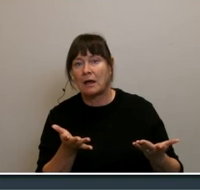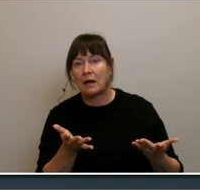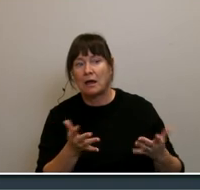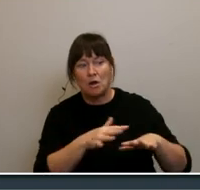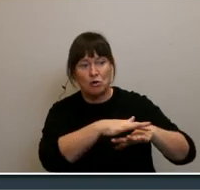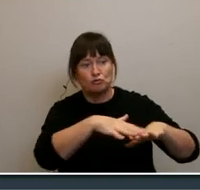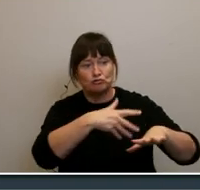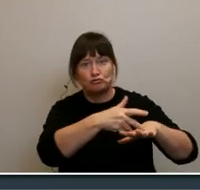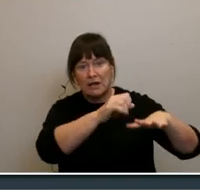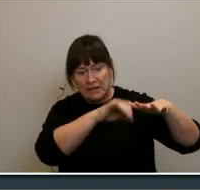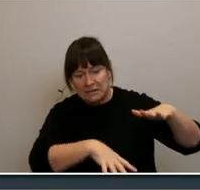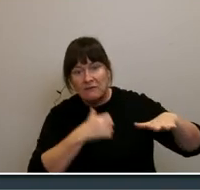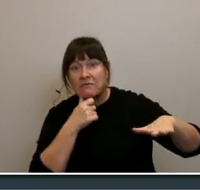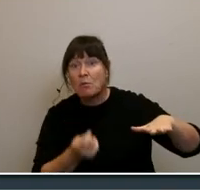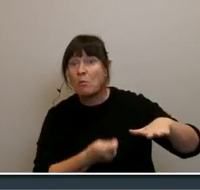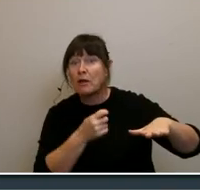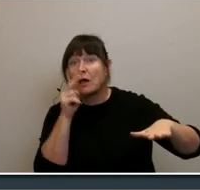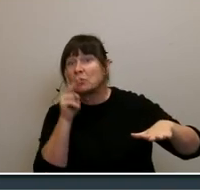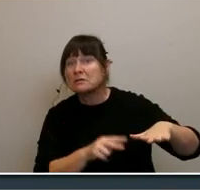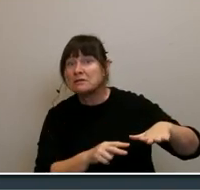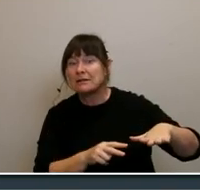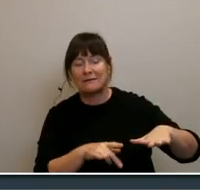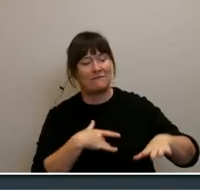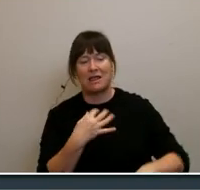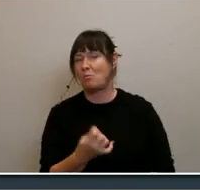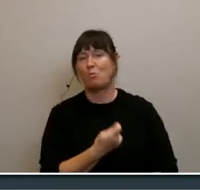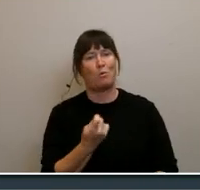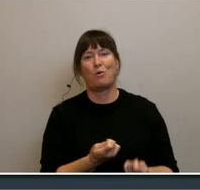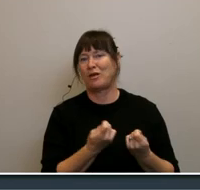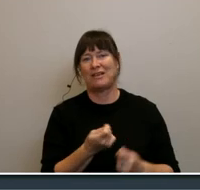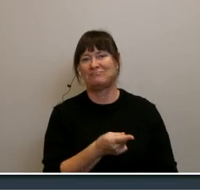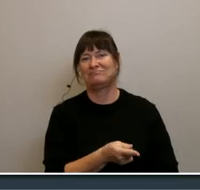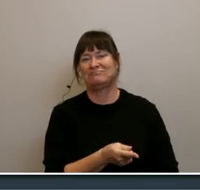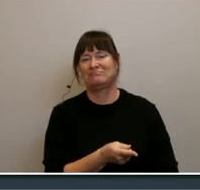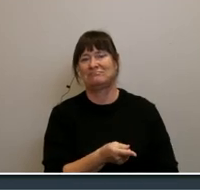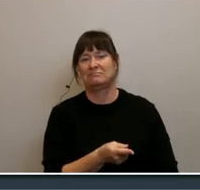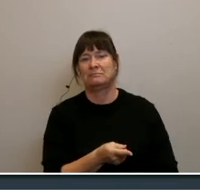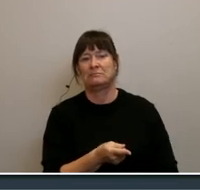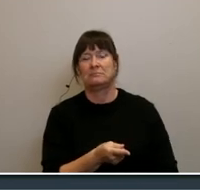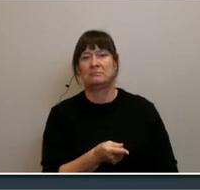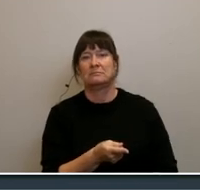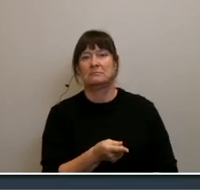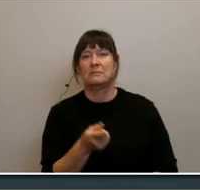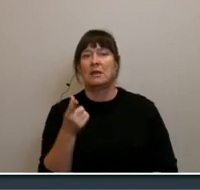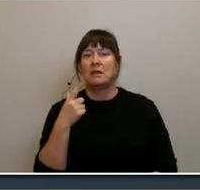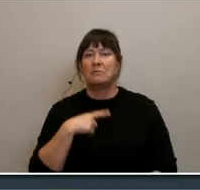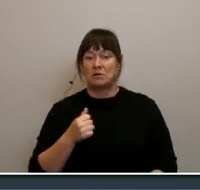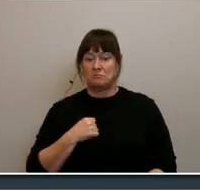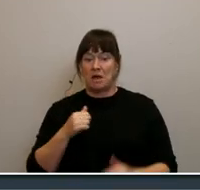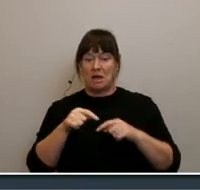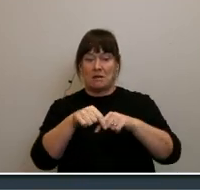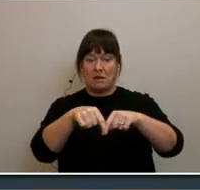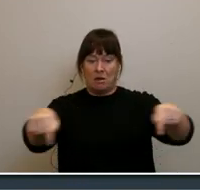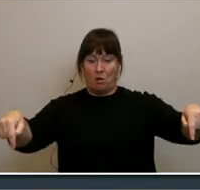existing drains, whether they were working or not. I suspect they weren't, because the my whole property